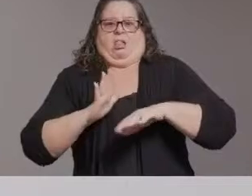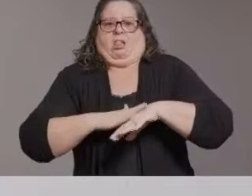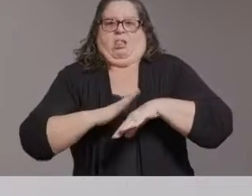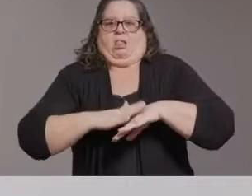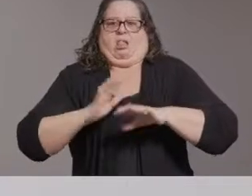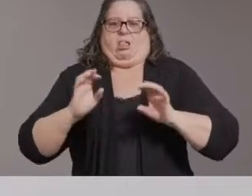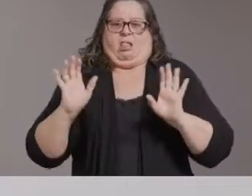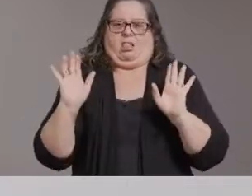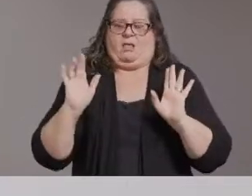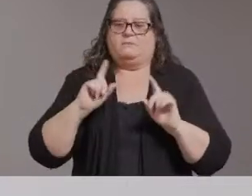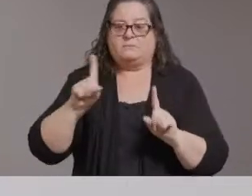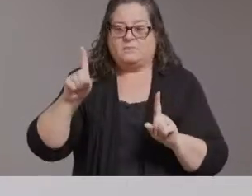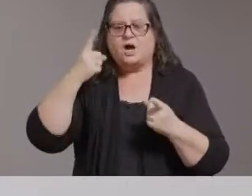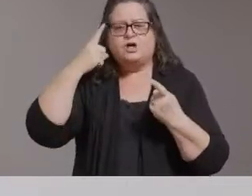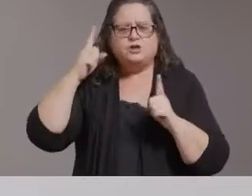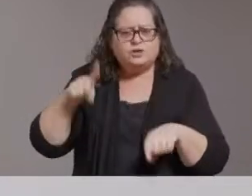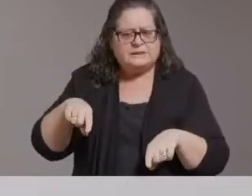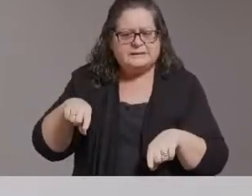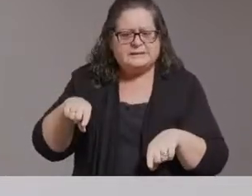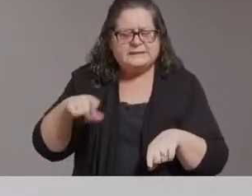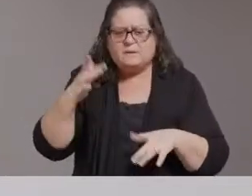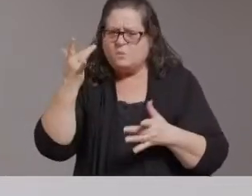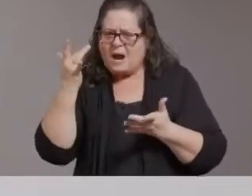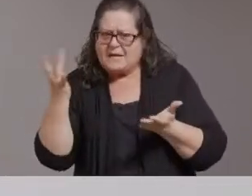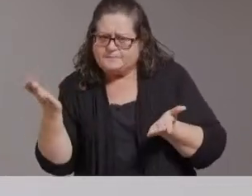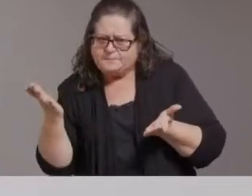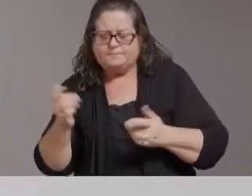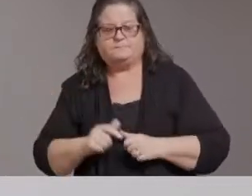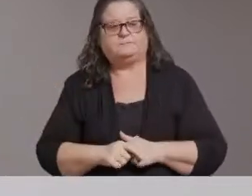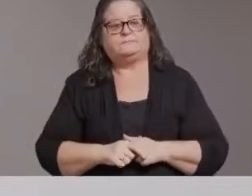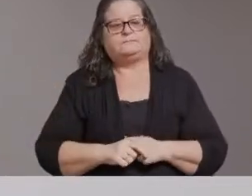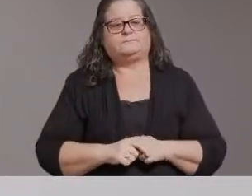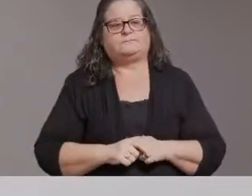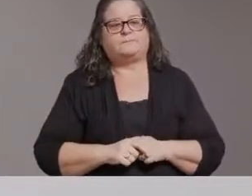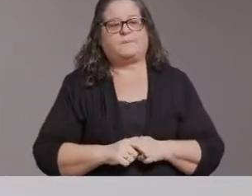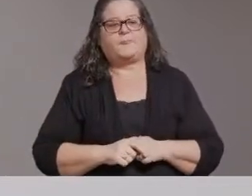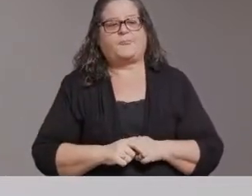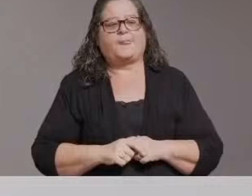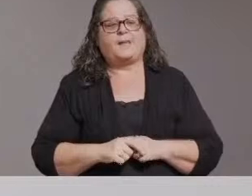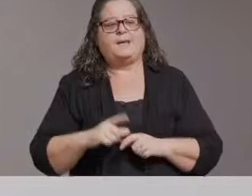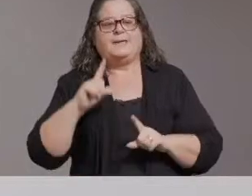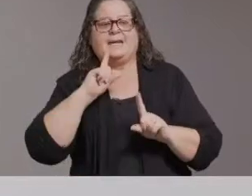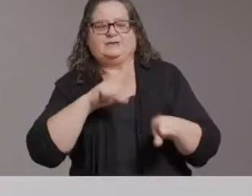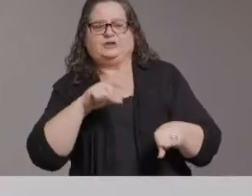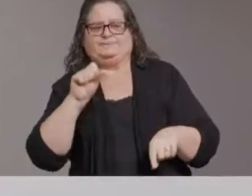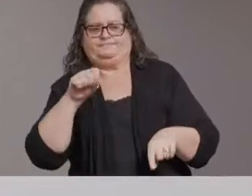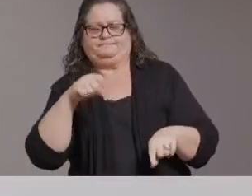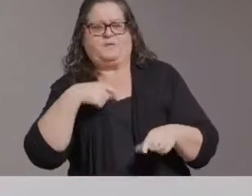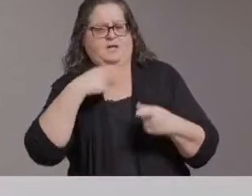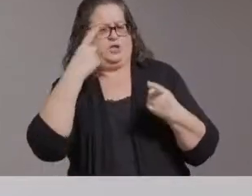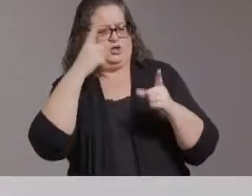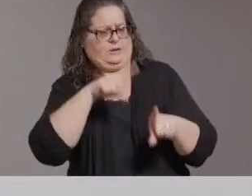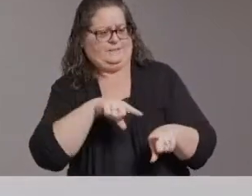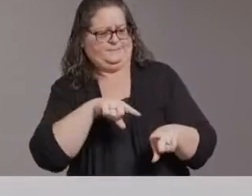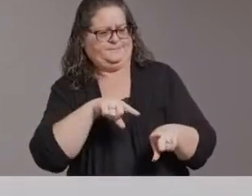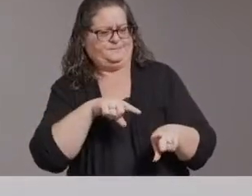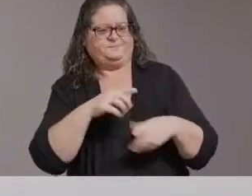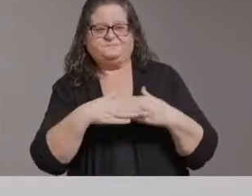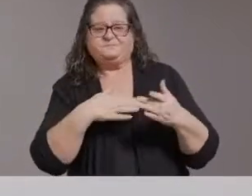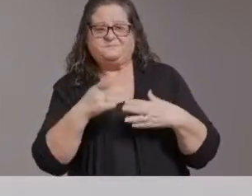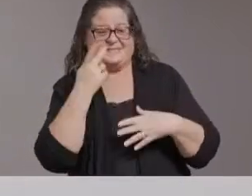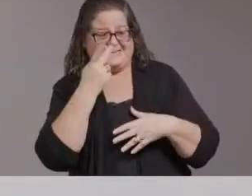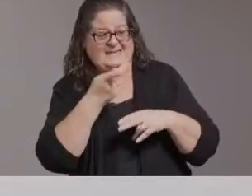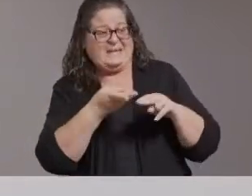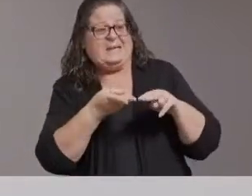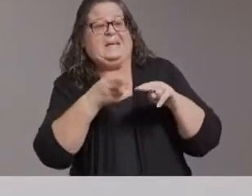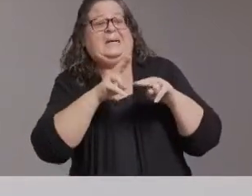assessment, and why would you agree with that assessment? I would agree with that assessment. You know, anytime we see an increase in the number of